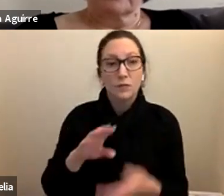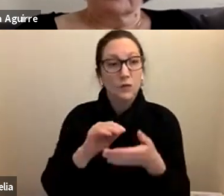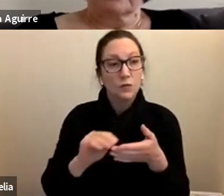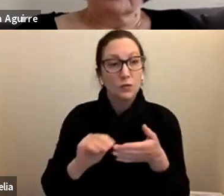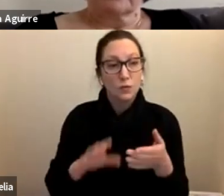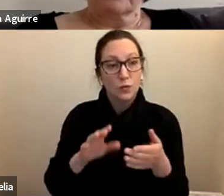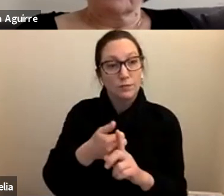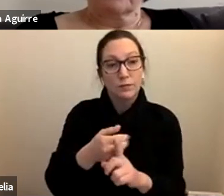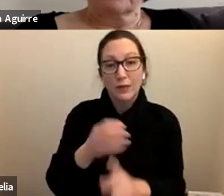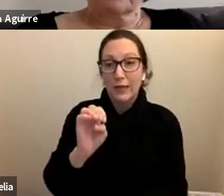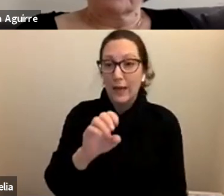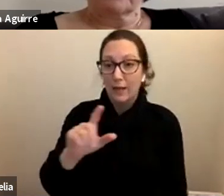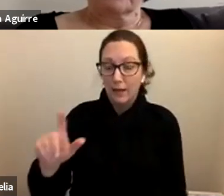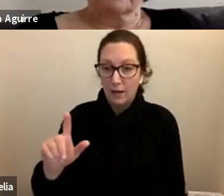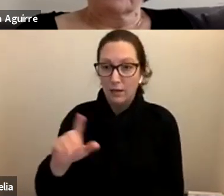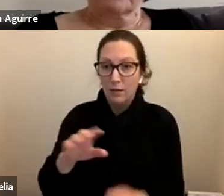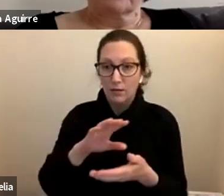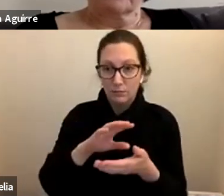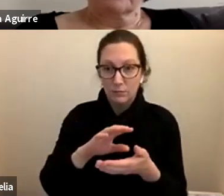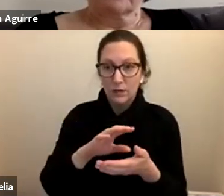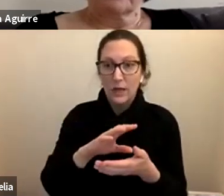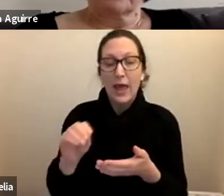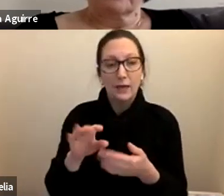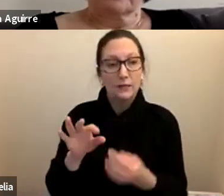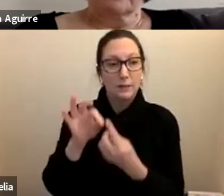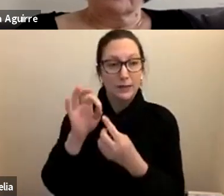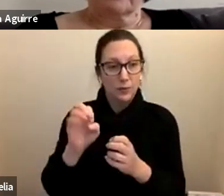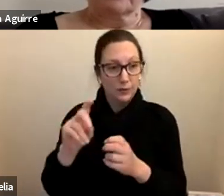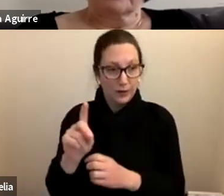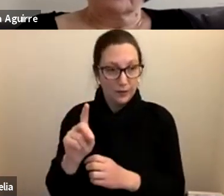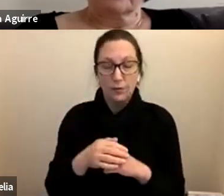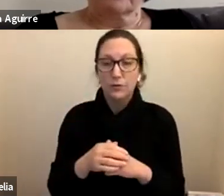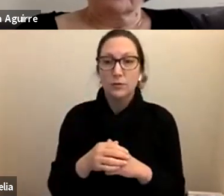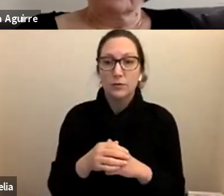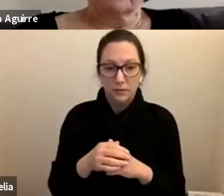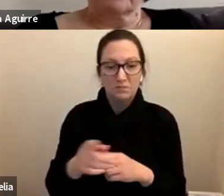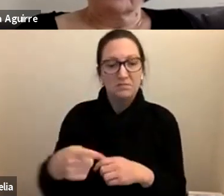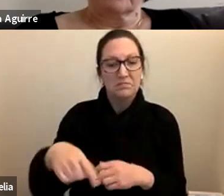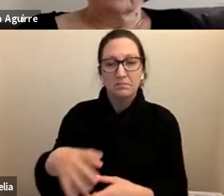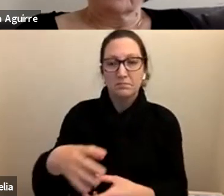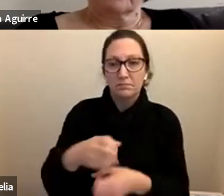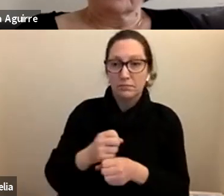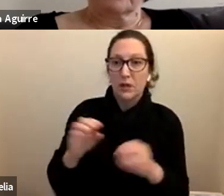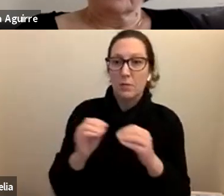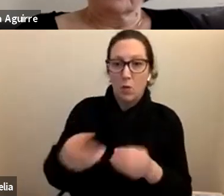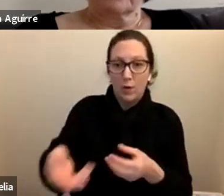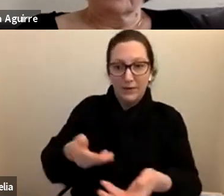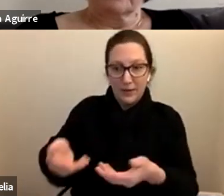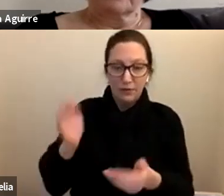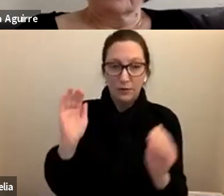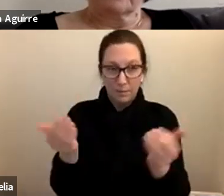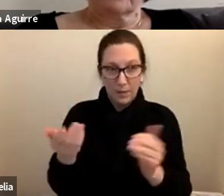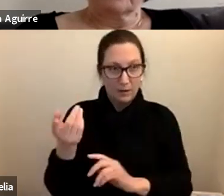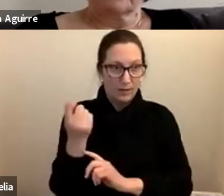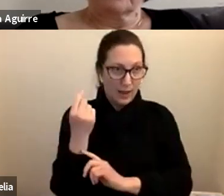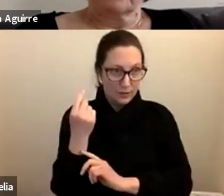English learners and students in special education programs did receive more invitations than prior years. So